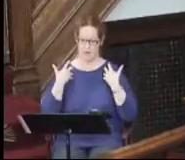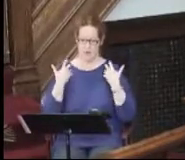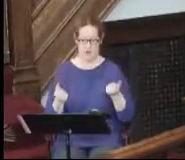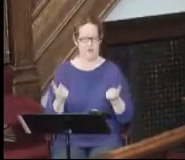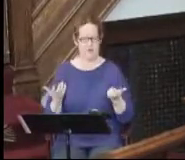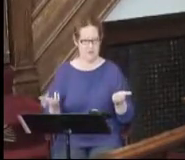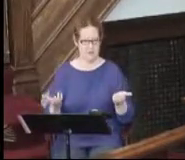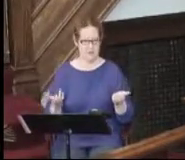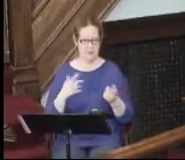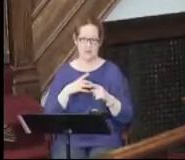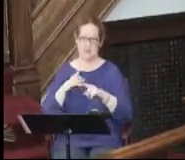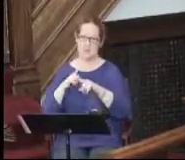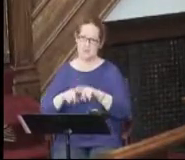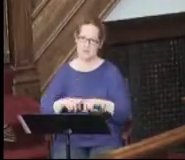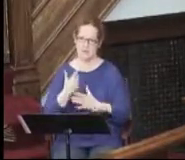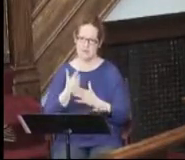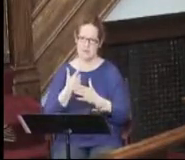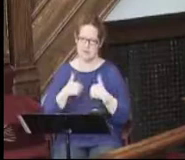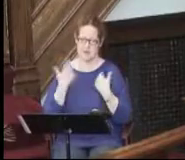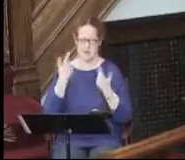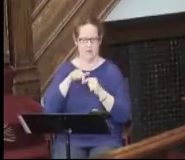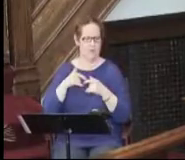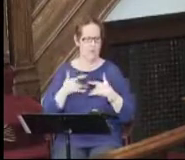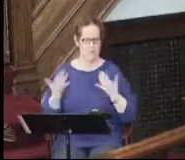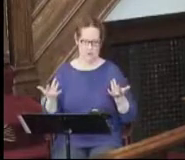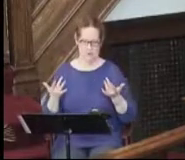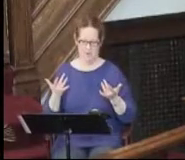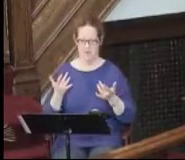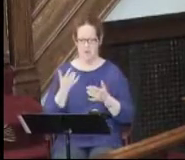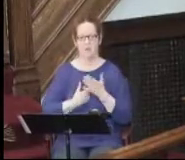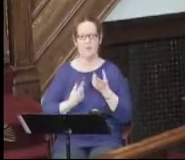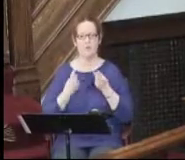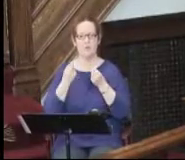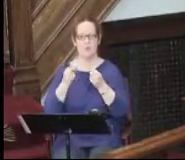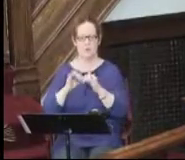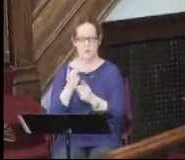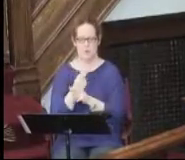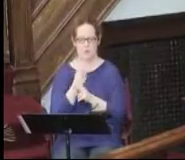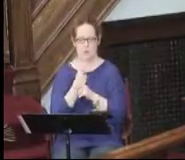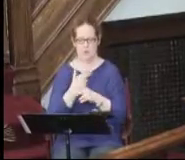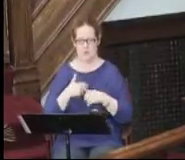way, it depends on what you're angry about and what you do with that anger.